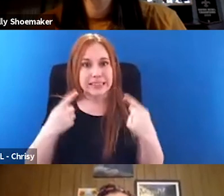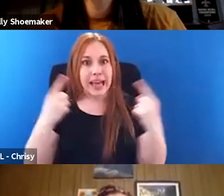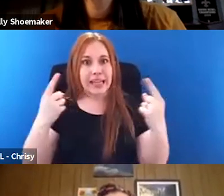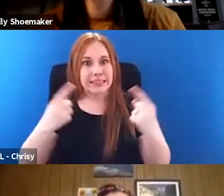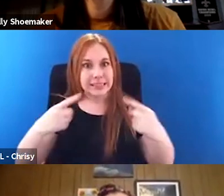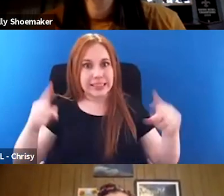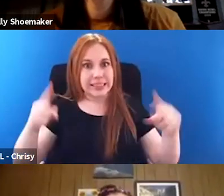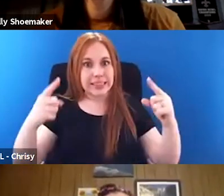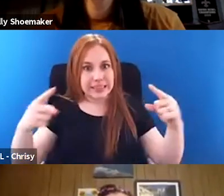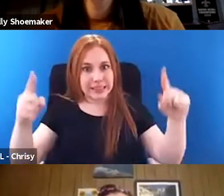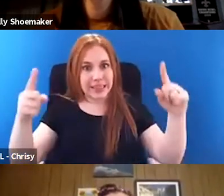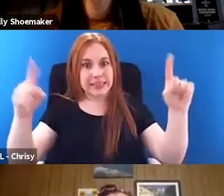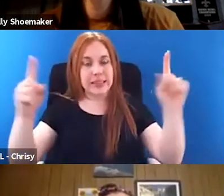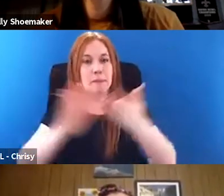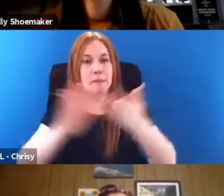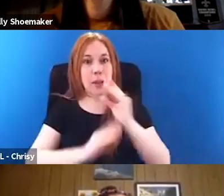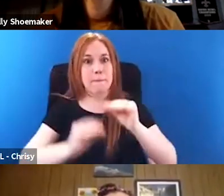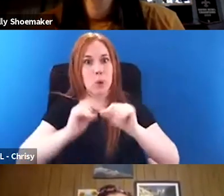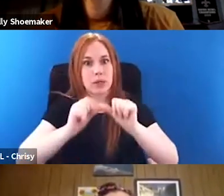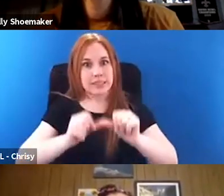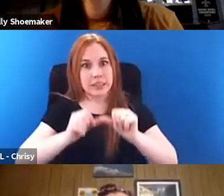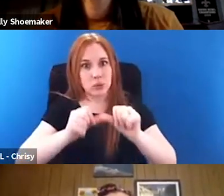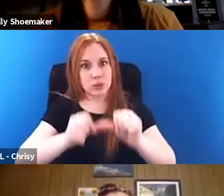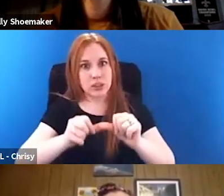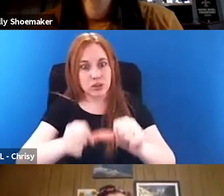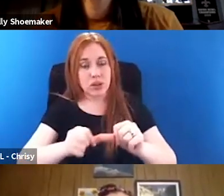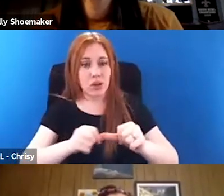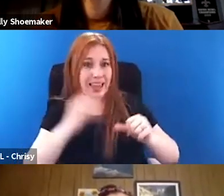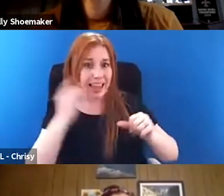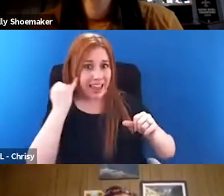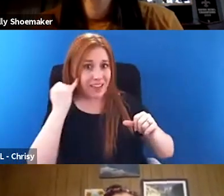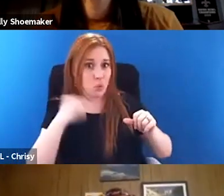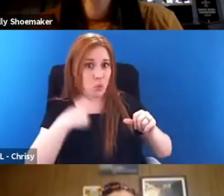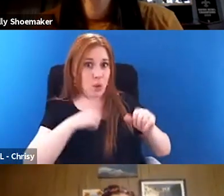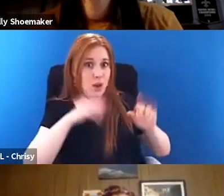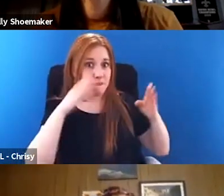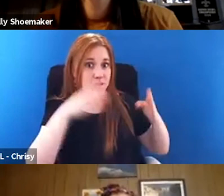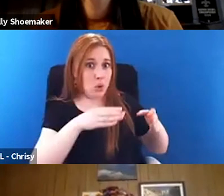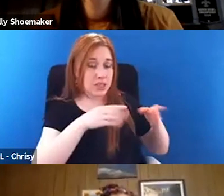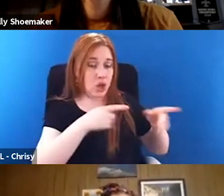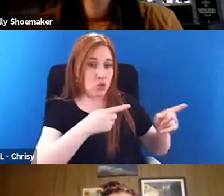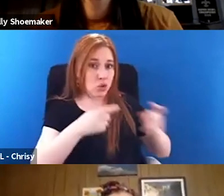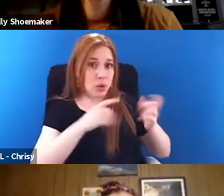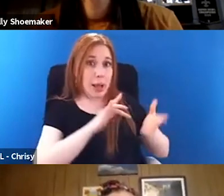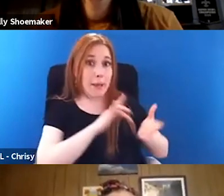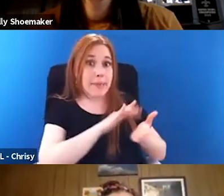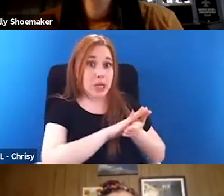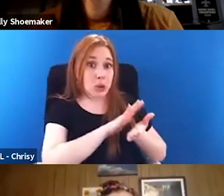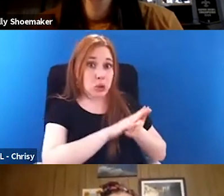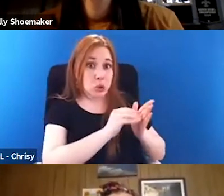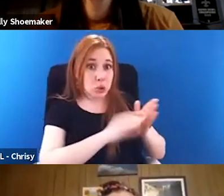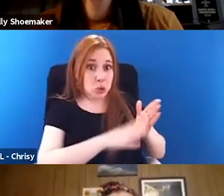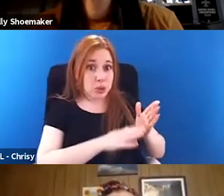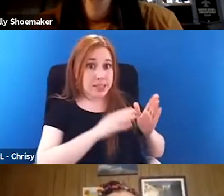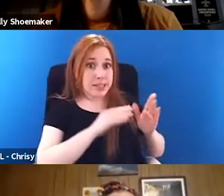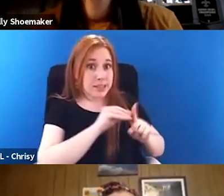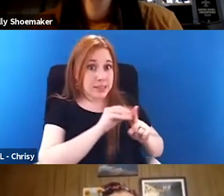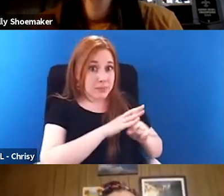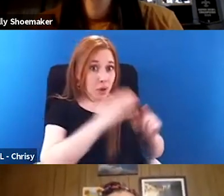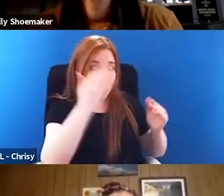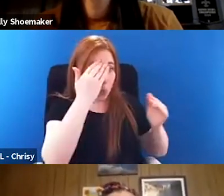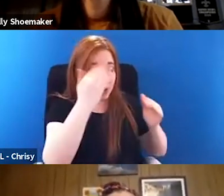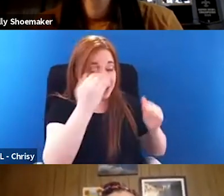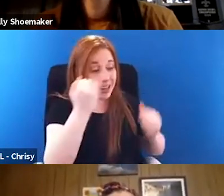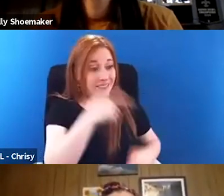now built the foundation. But if we're talking about talking to middle school kids and bringing awareness to middle school kids, if they do go higher education,